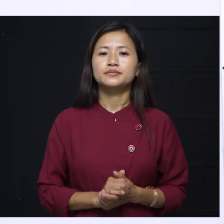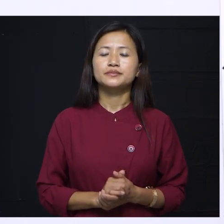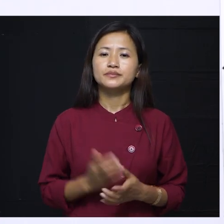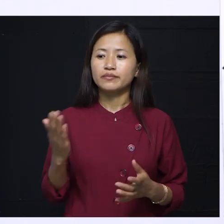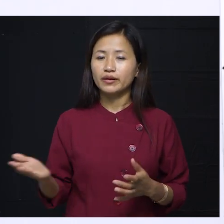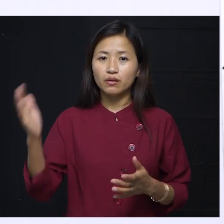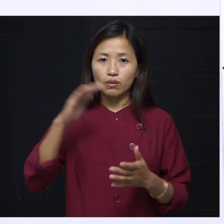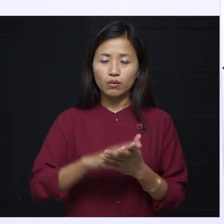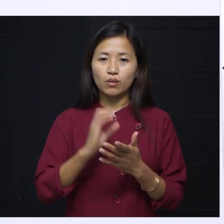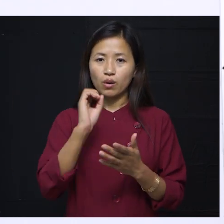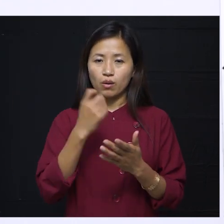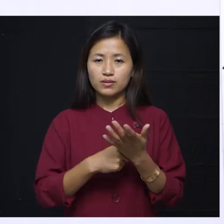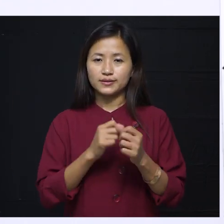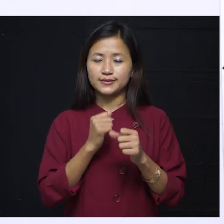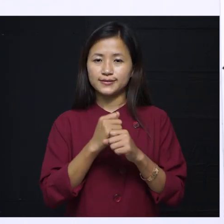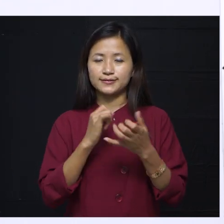Then comes origin,